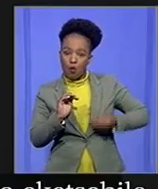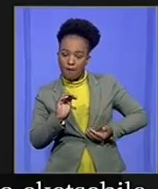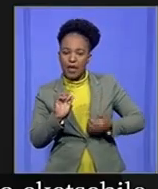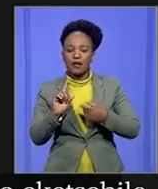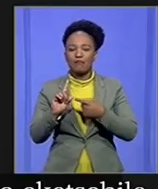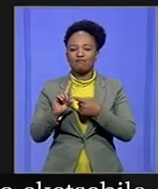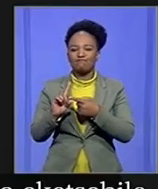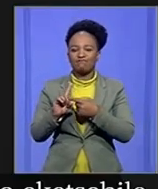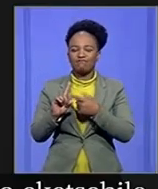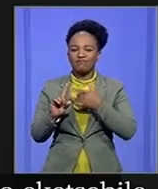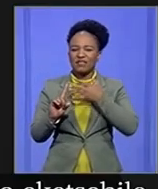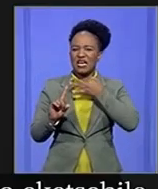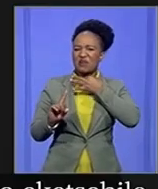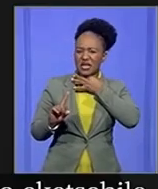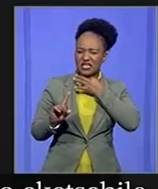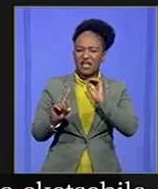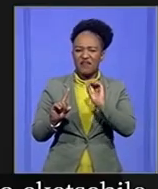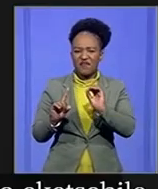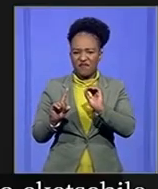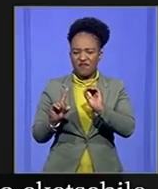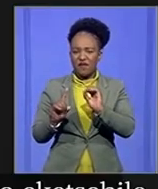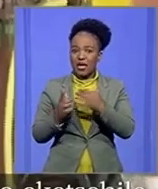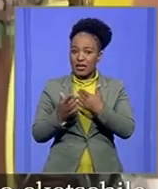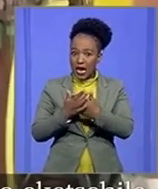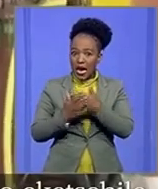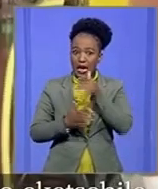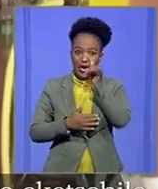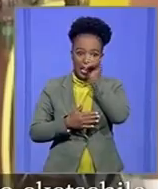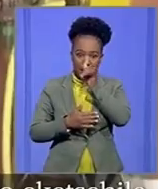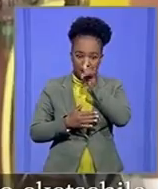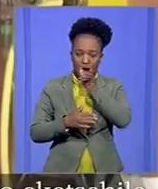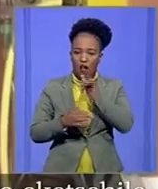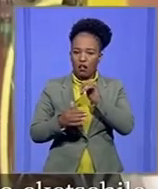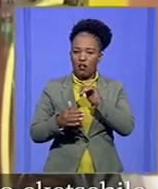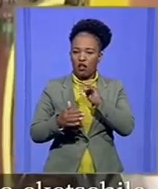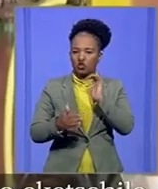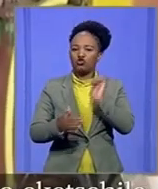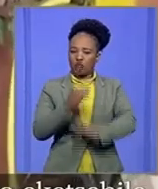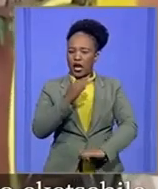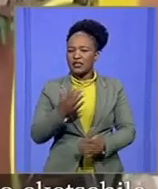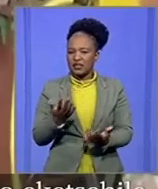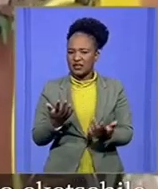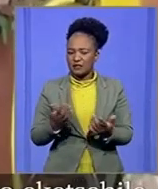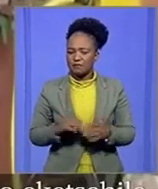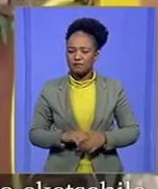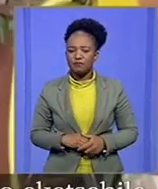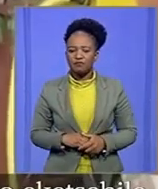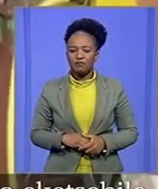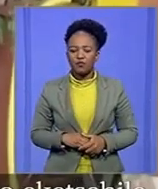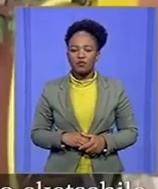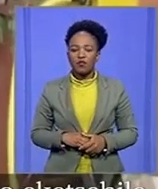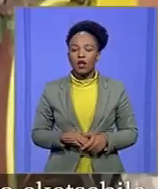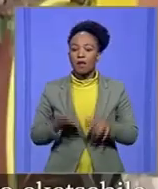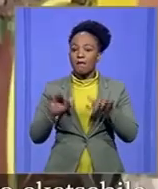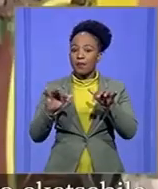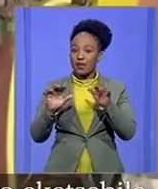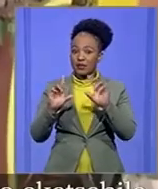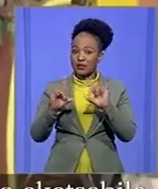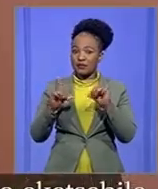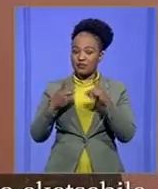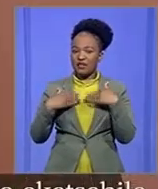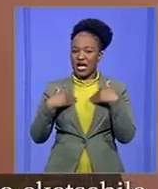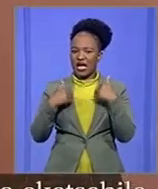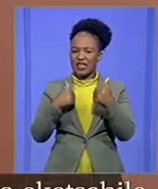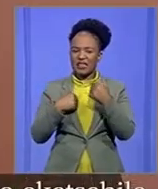being at risk of even having a criminal offense. Batlhankedi ba tsa boitekanelo ba kaya gore go na le ditsela di